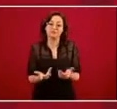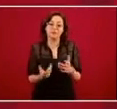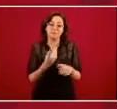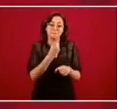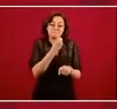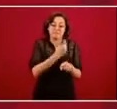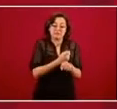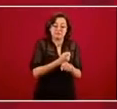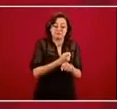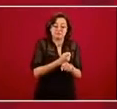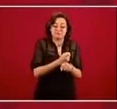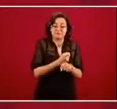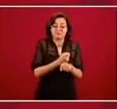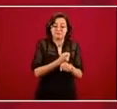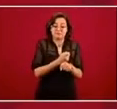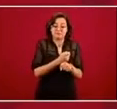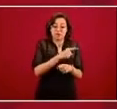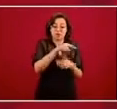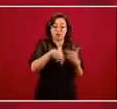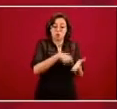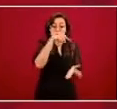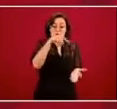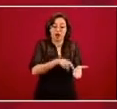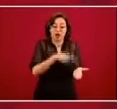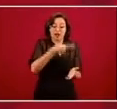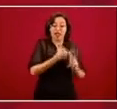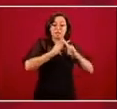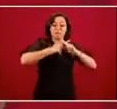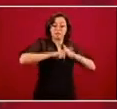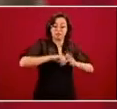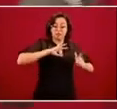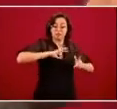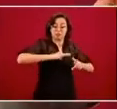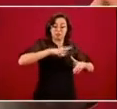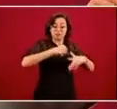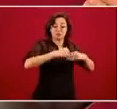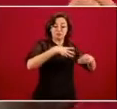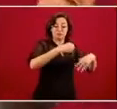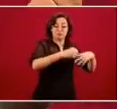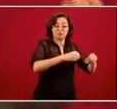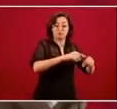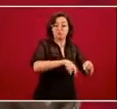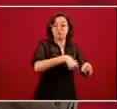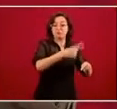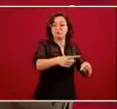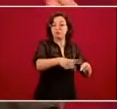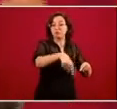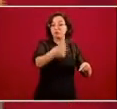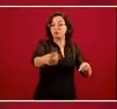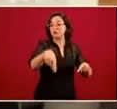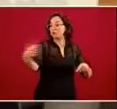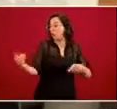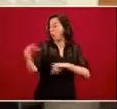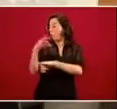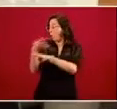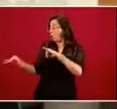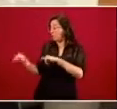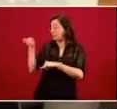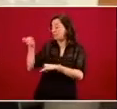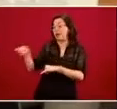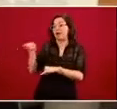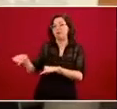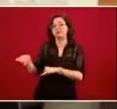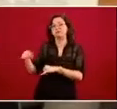in time, a very important discrepancy between the first locality that was affected and the last locality that